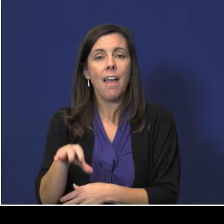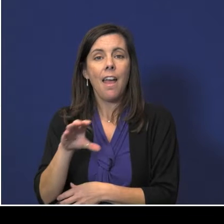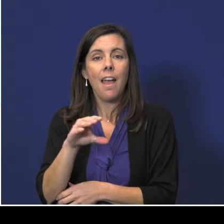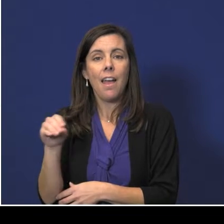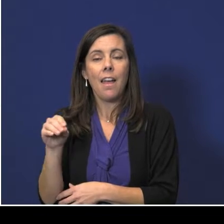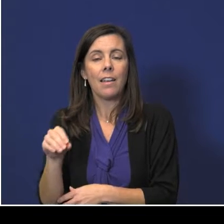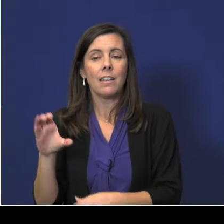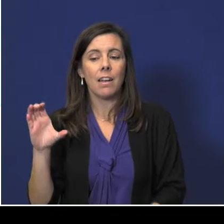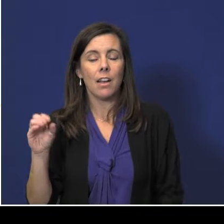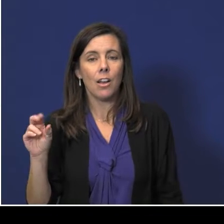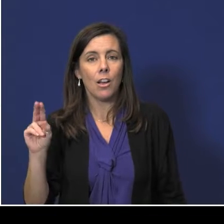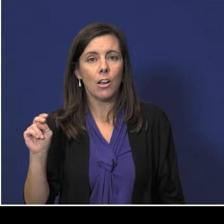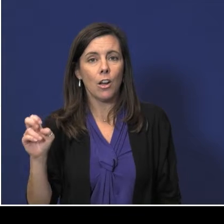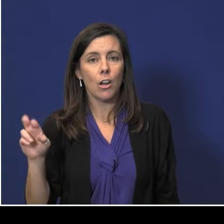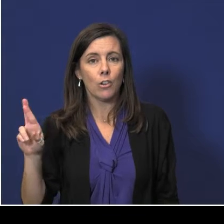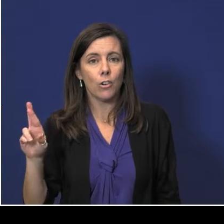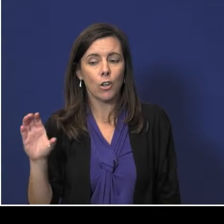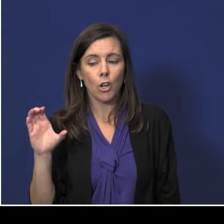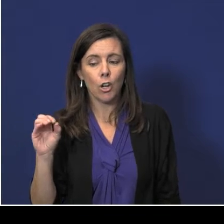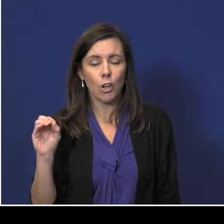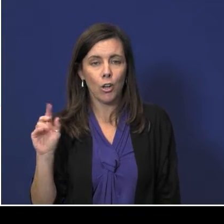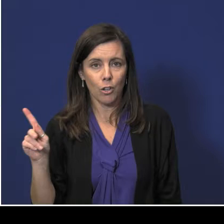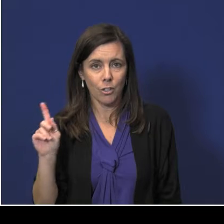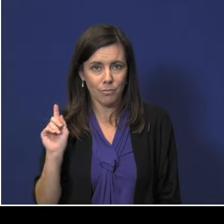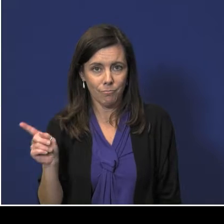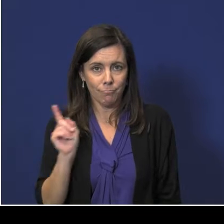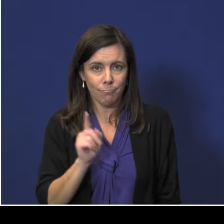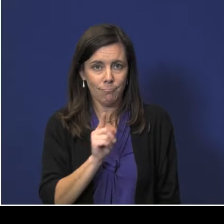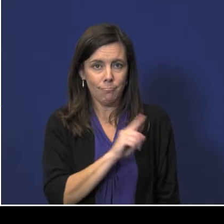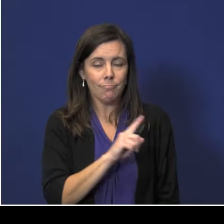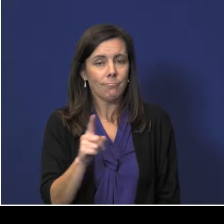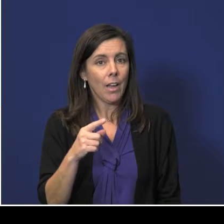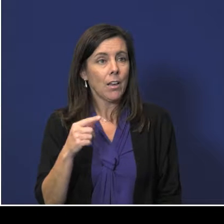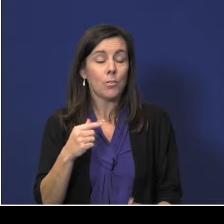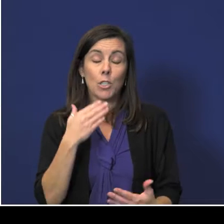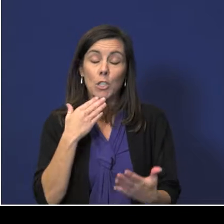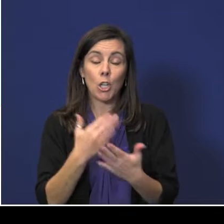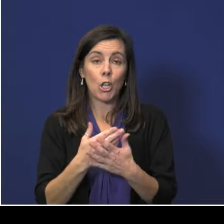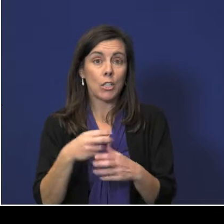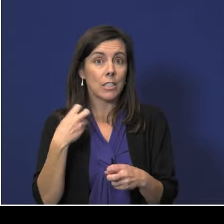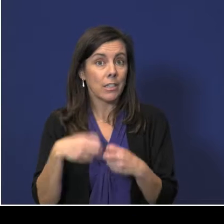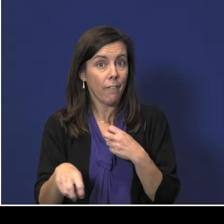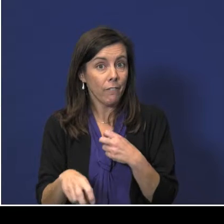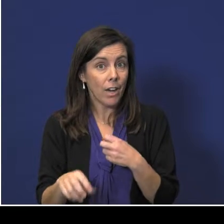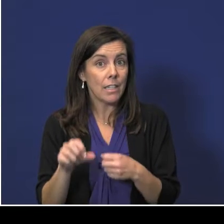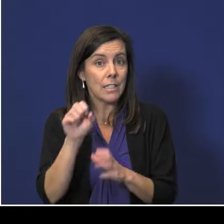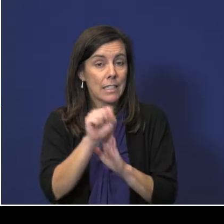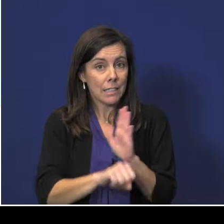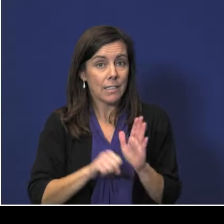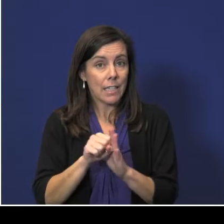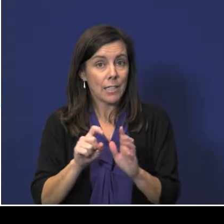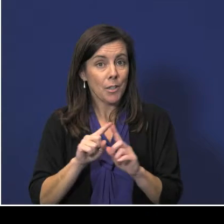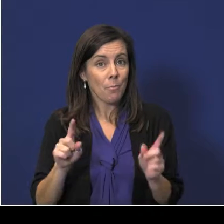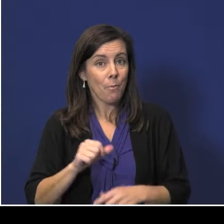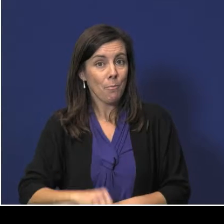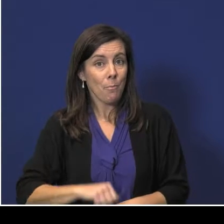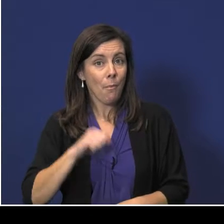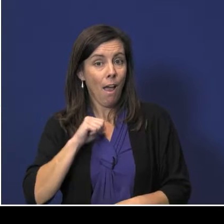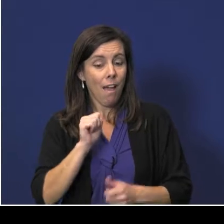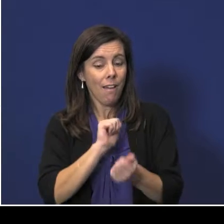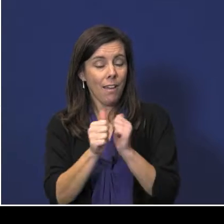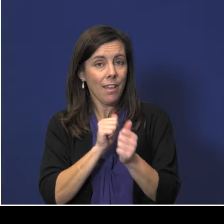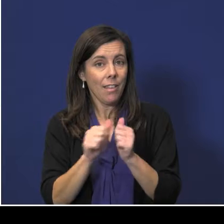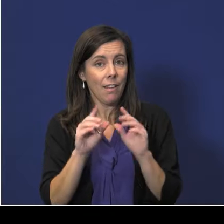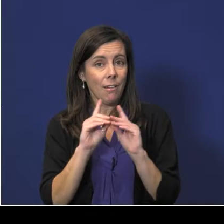Cook. Certainly it was a memorable season. It was a tough season, but I'm extremely proud of the athletic department for